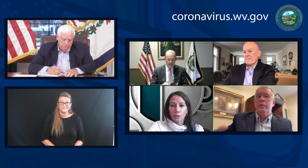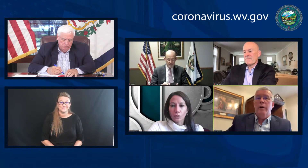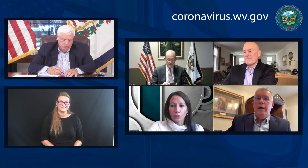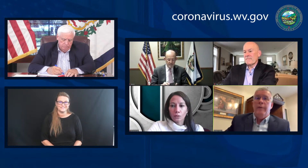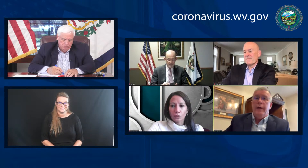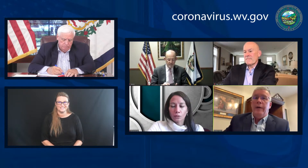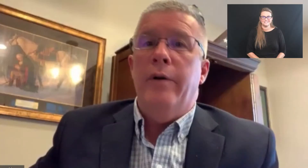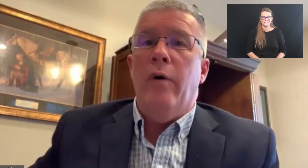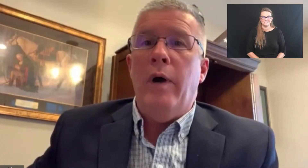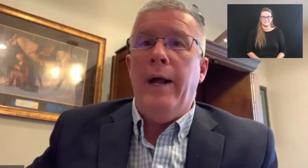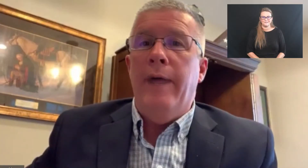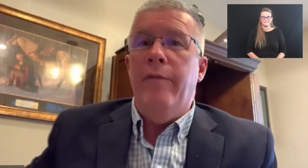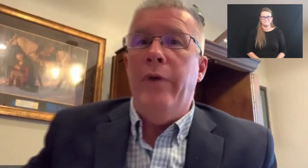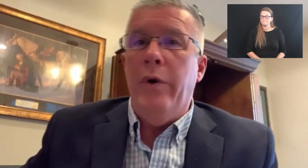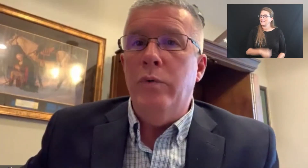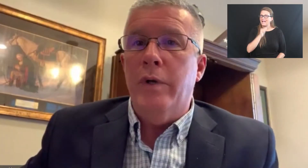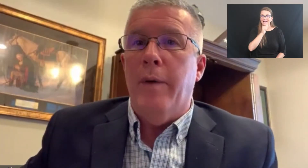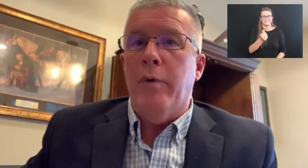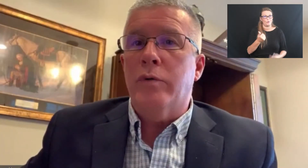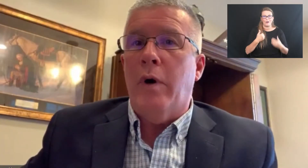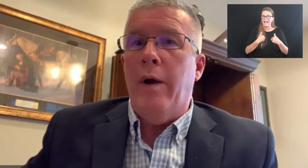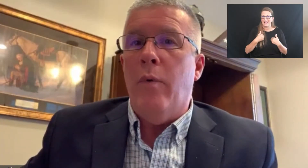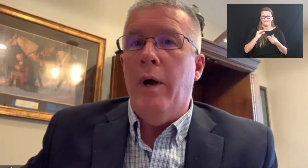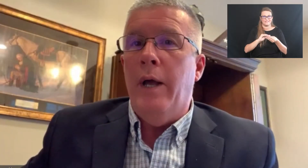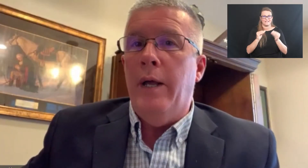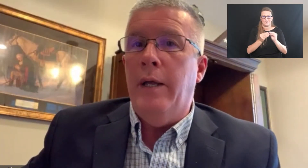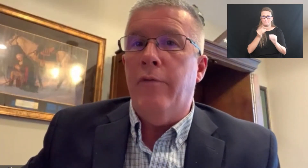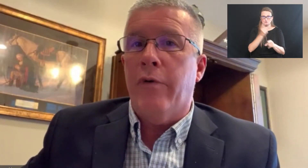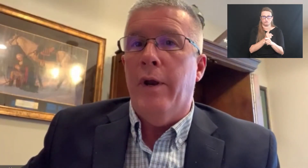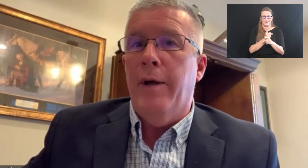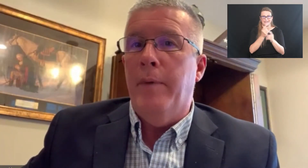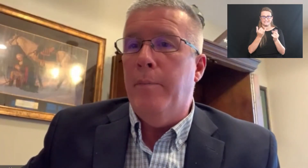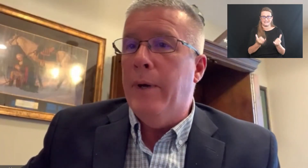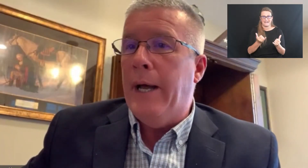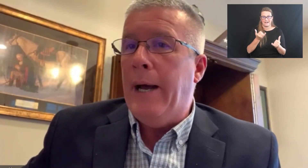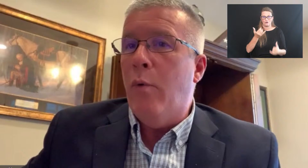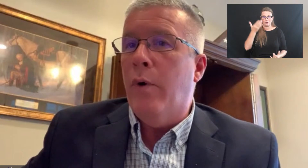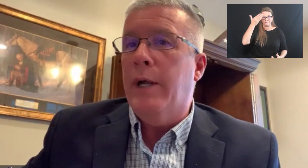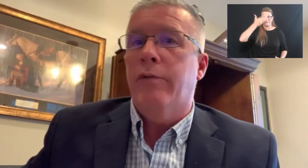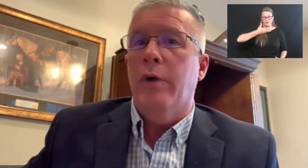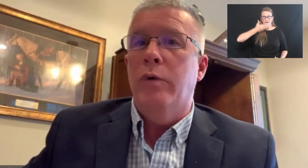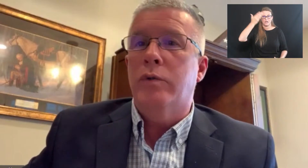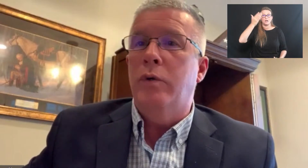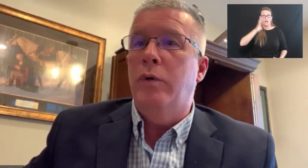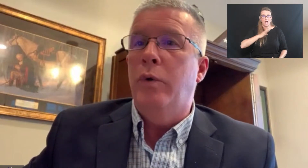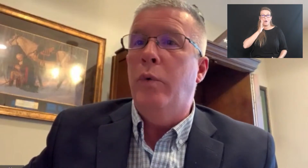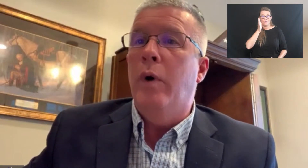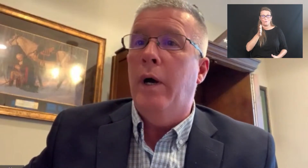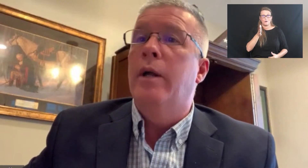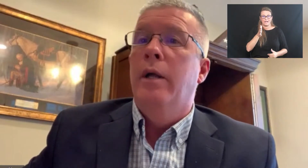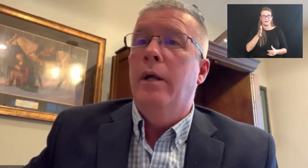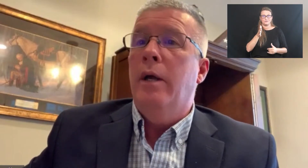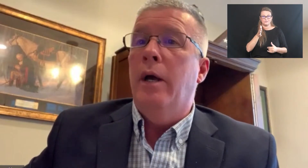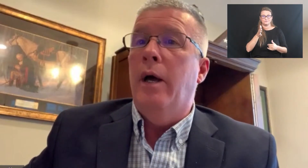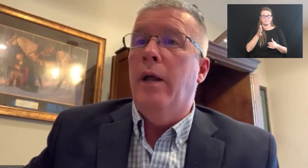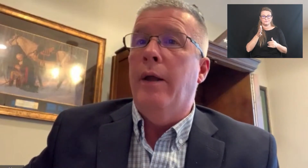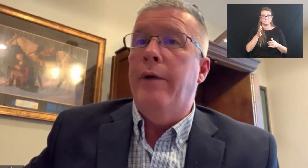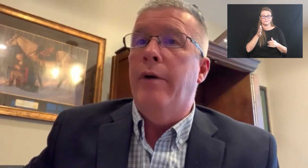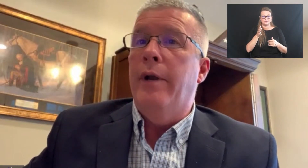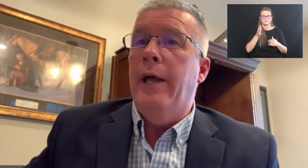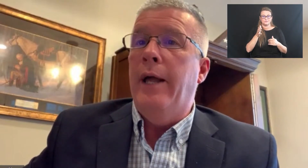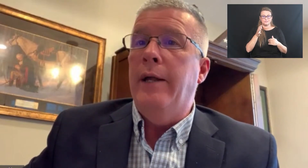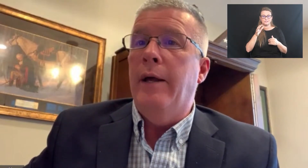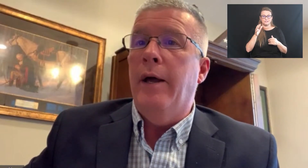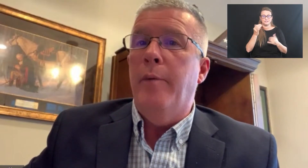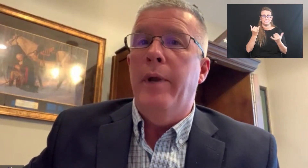Yes, sir, Evan. I don't have those numbers right away in front of me, but I will get those to you